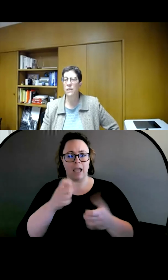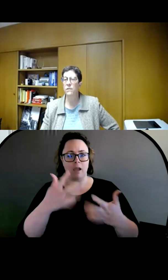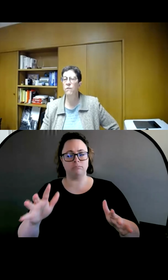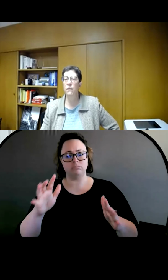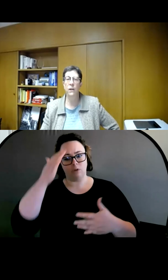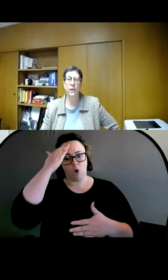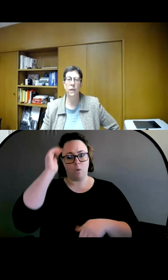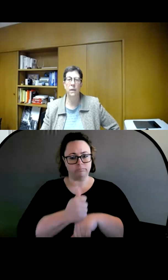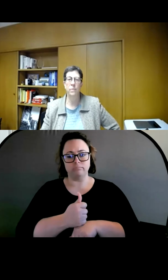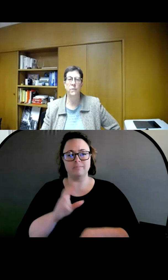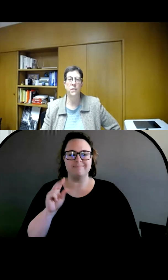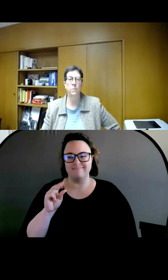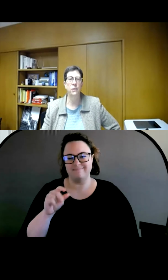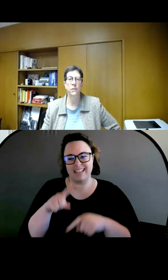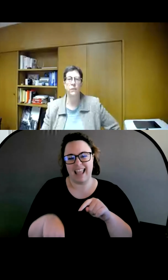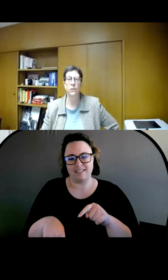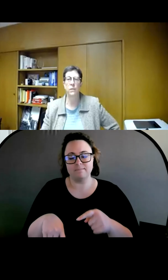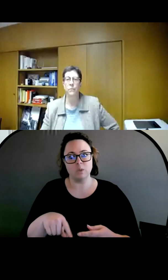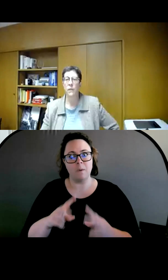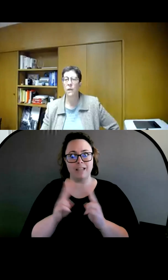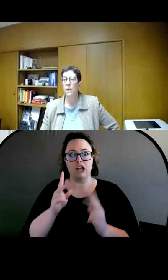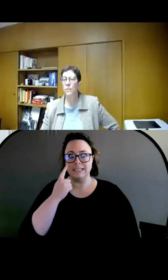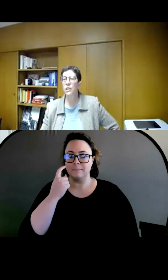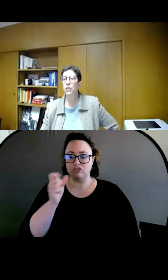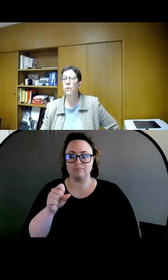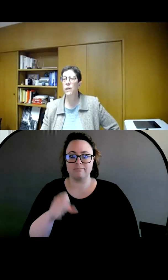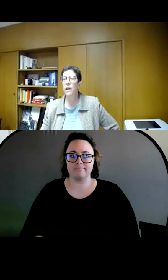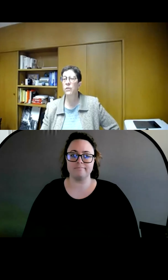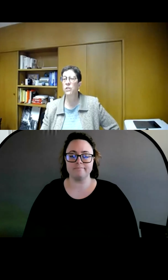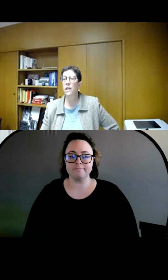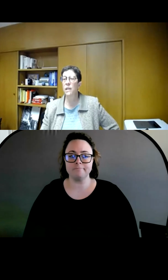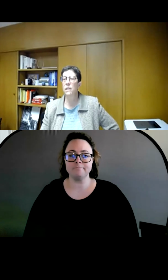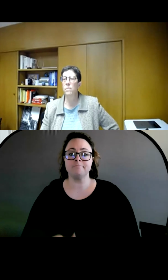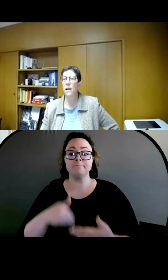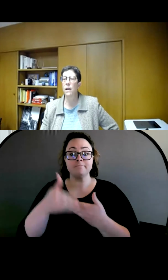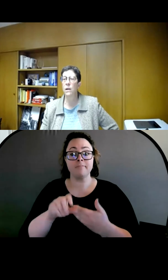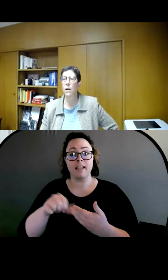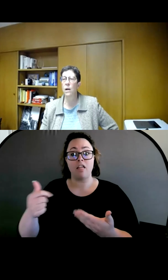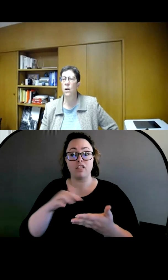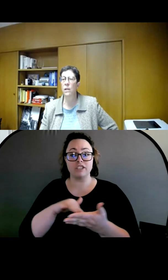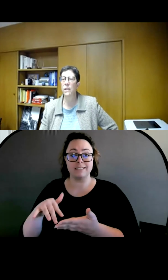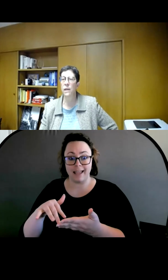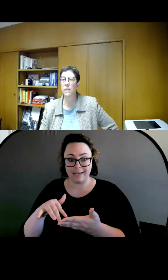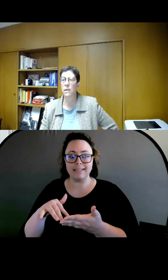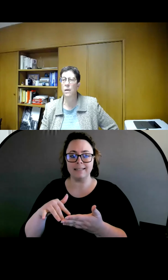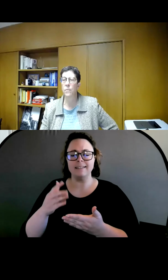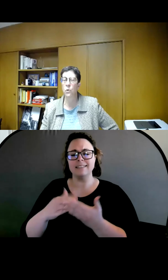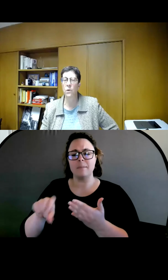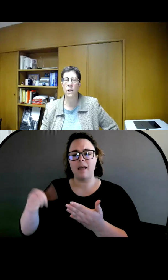So yes, very, very suspicious for sure. I'm going to show you another study done by colleagues